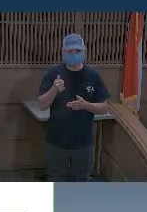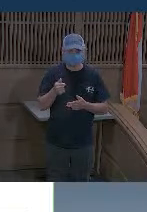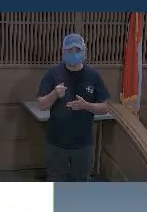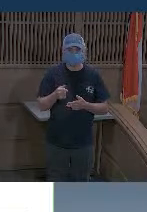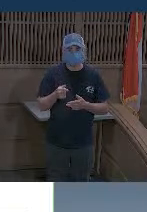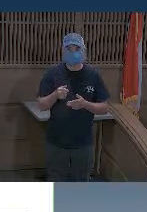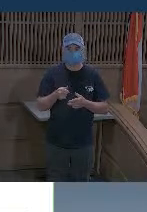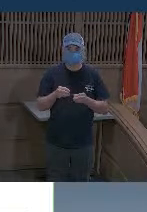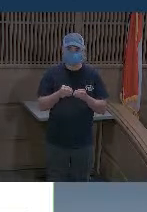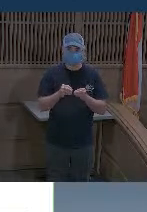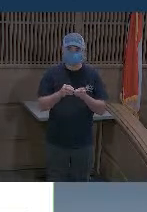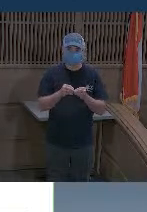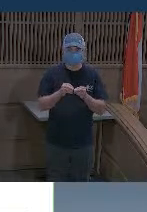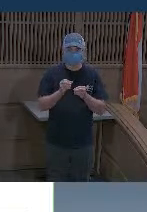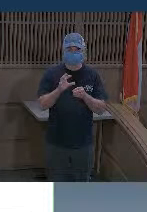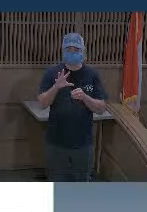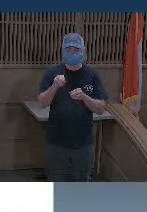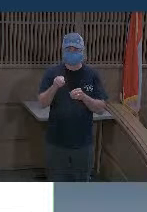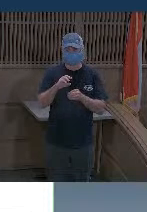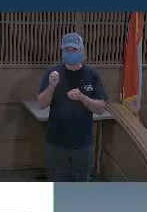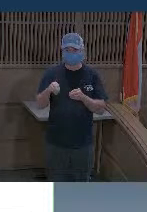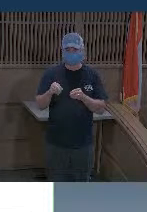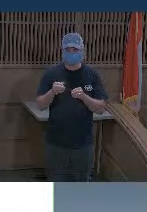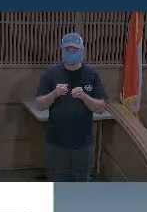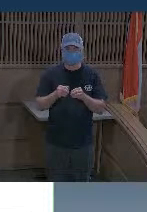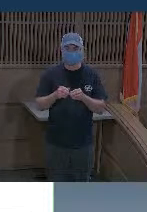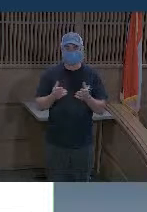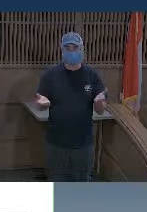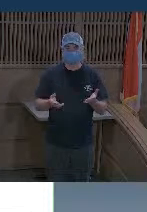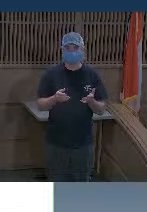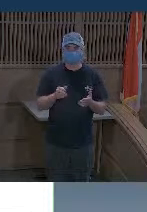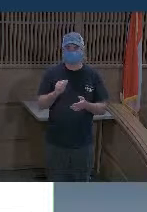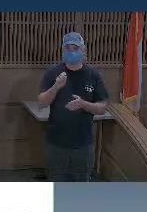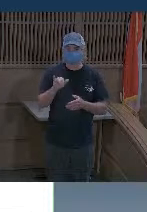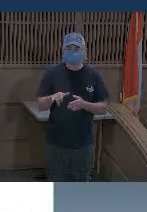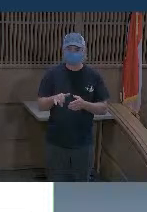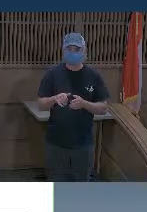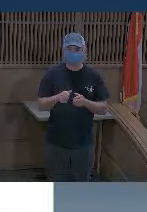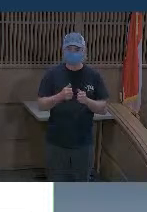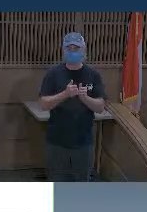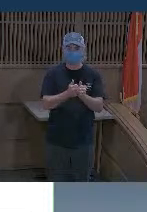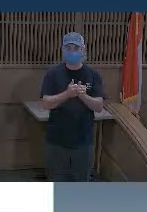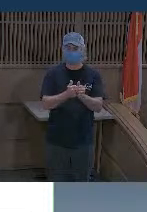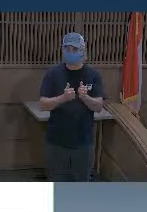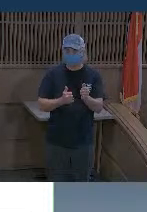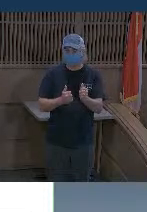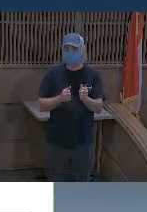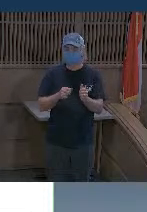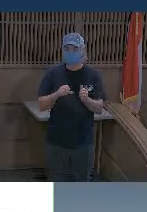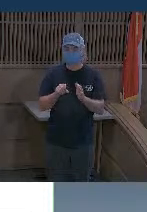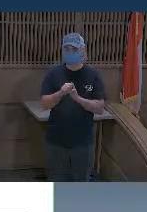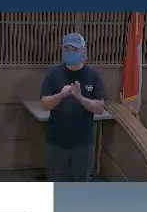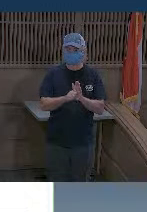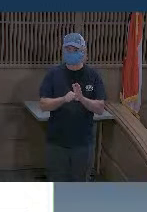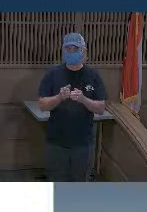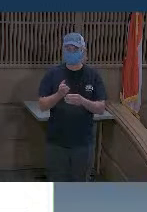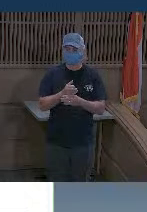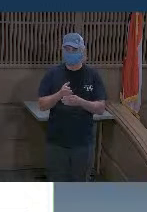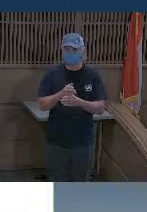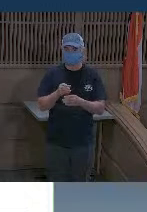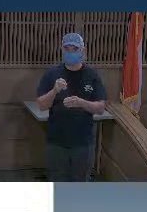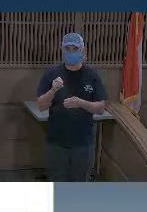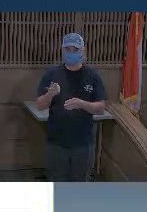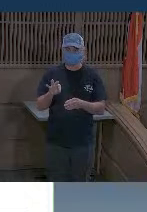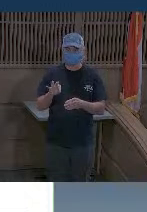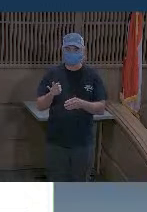rise, we still lag behind the national average. And here in Dougherty County, we actually lag behind the state average, where our residents are